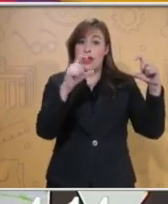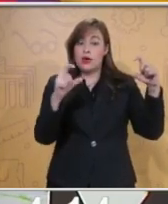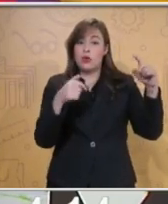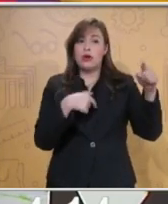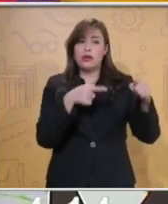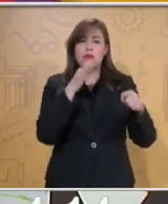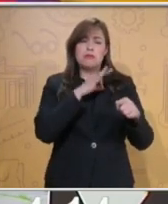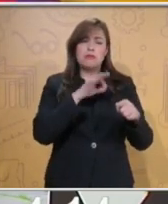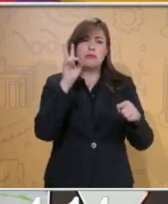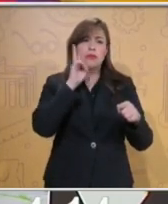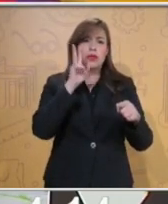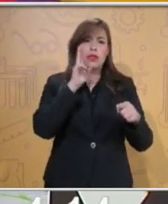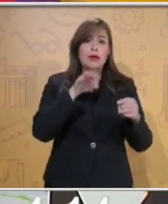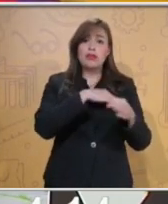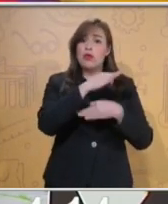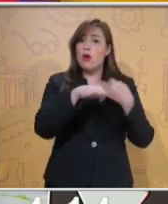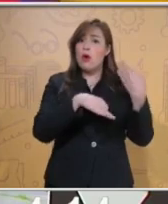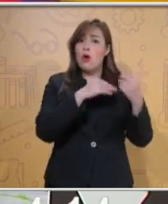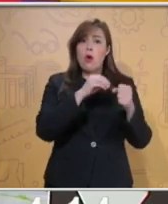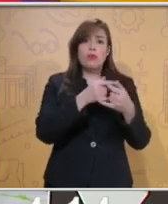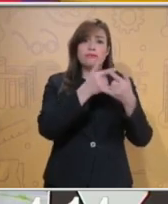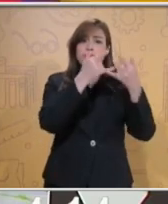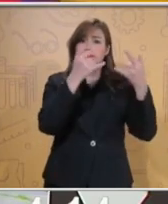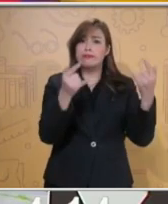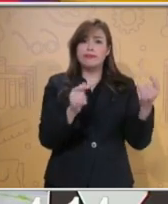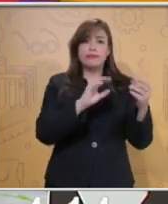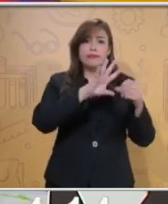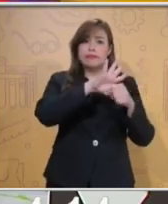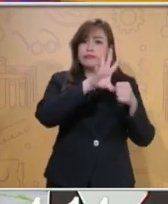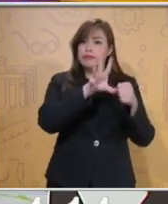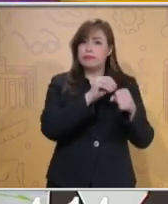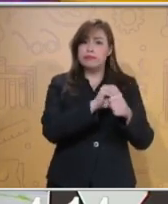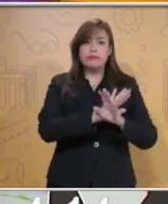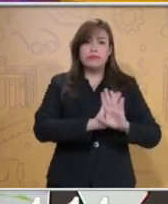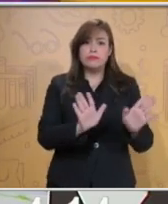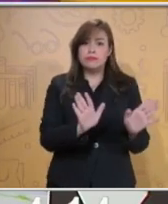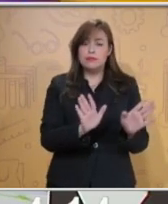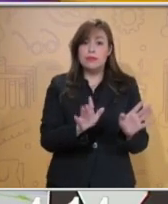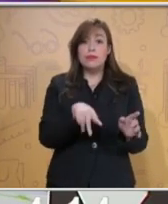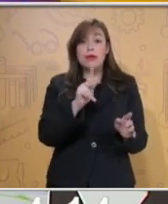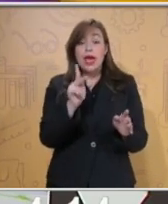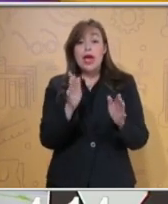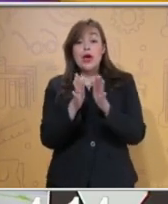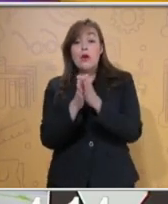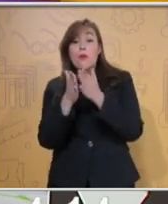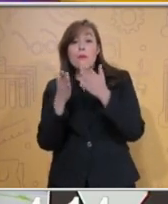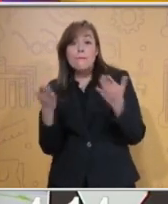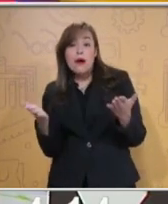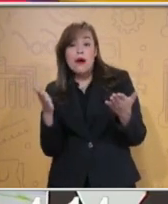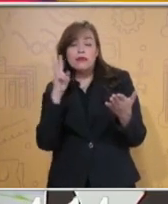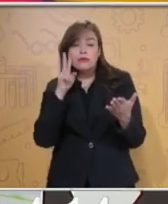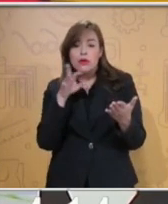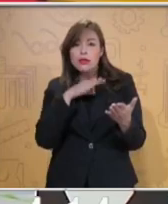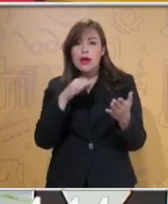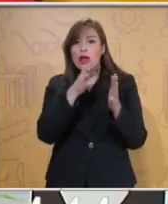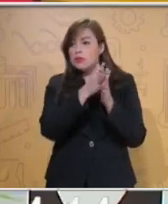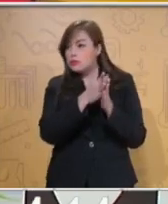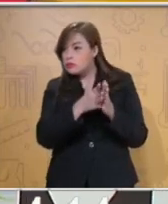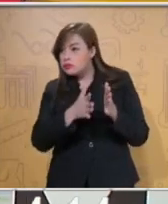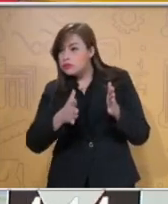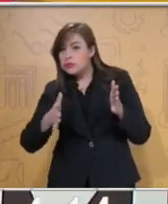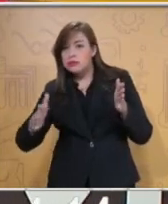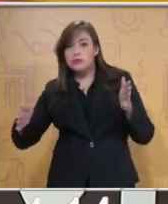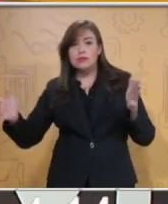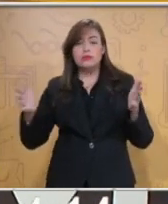can find a complete story about a character. And in a comic book, you are going to find a lot of